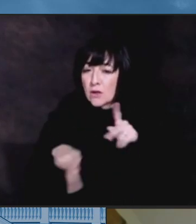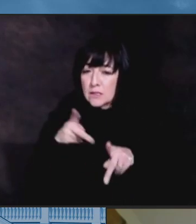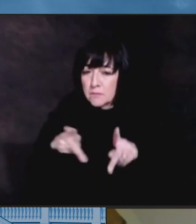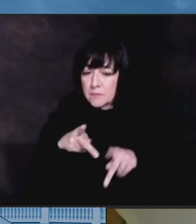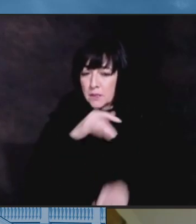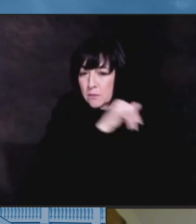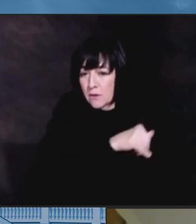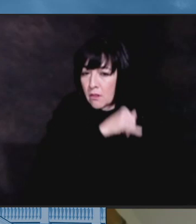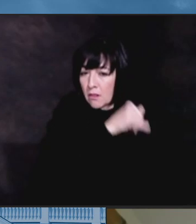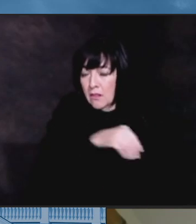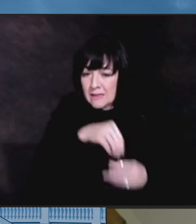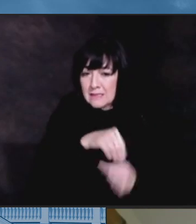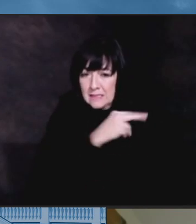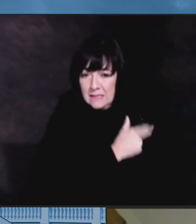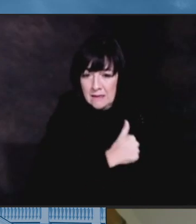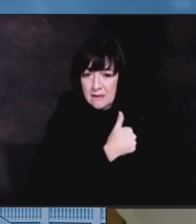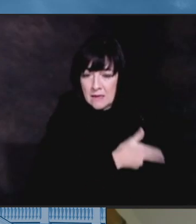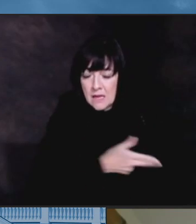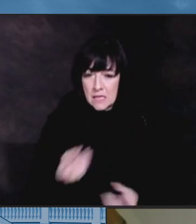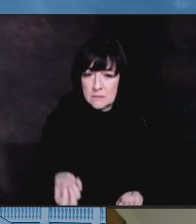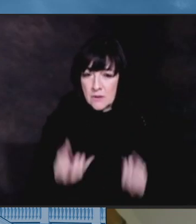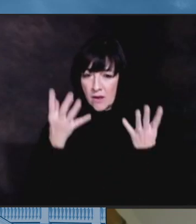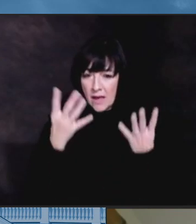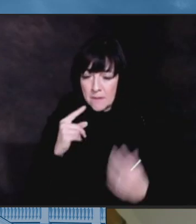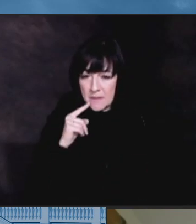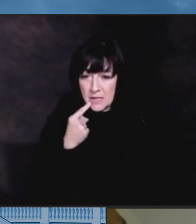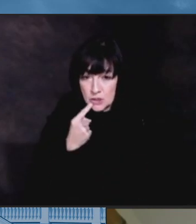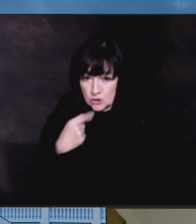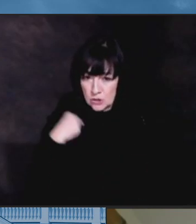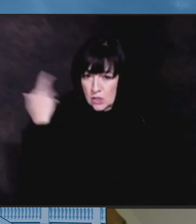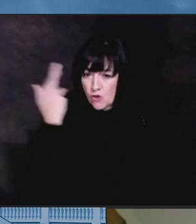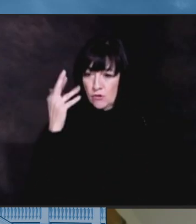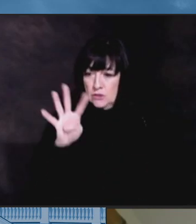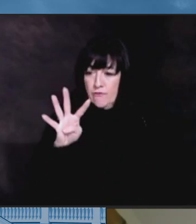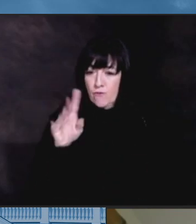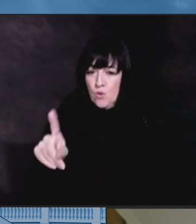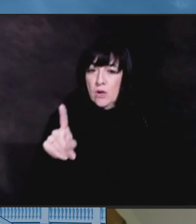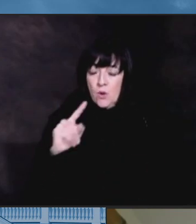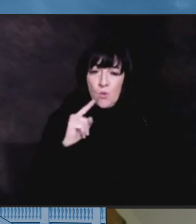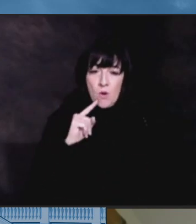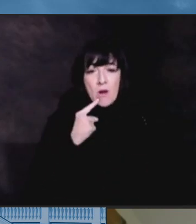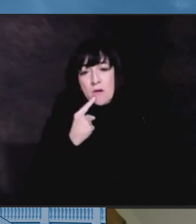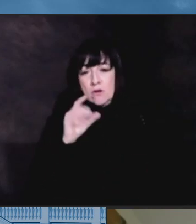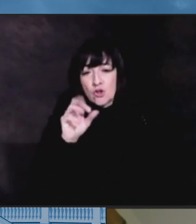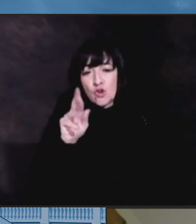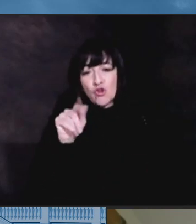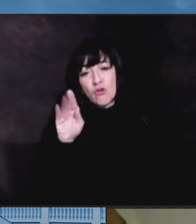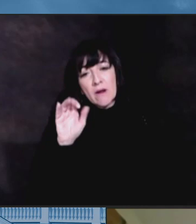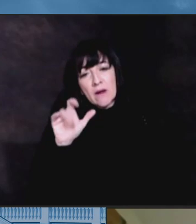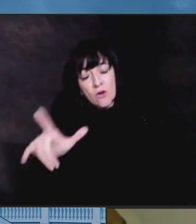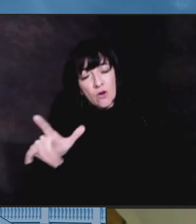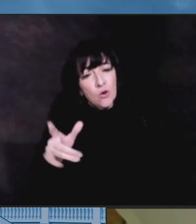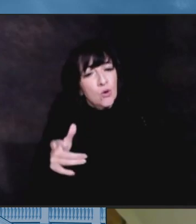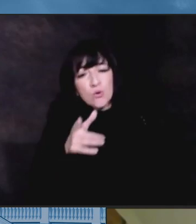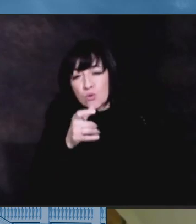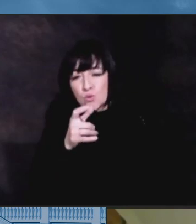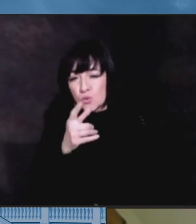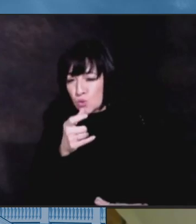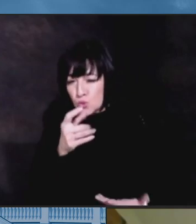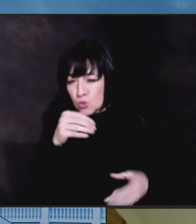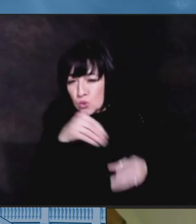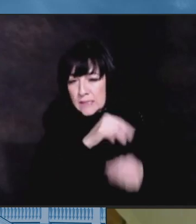how serious they are. I realize we have 41 in critical condition, but just maybe a little more data on who's being hospitalized and how